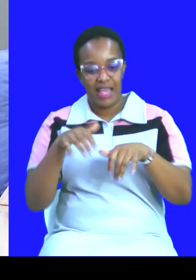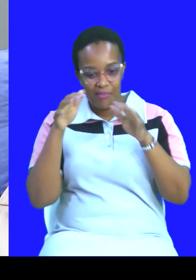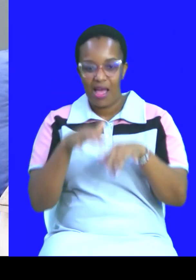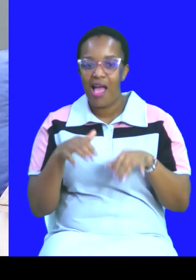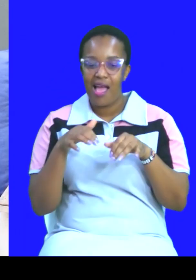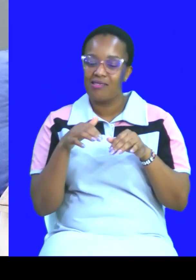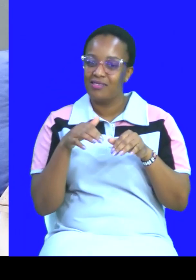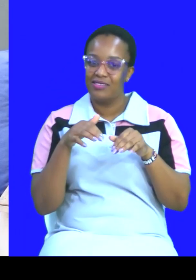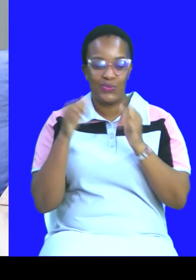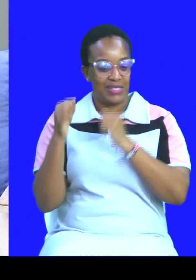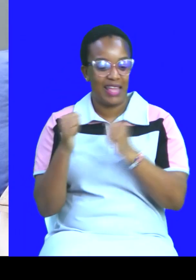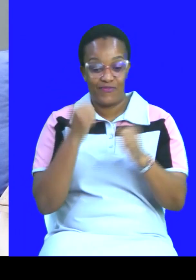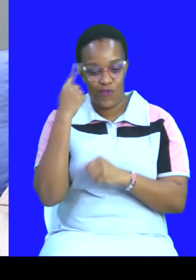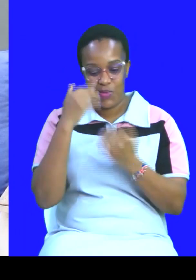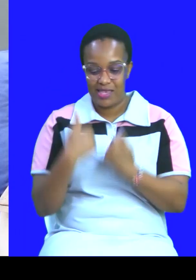scared.